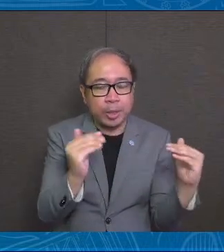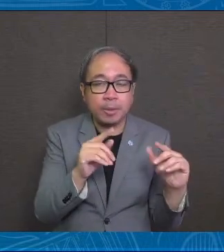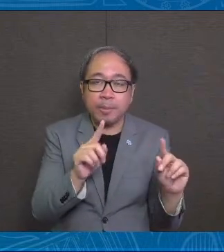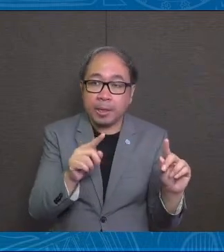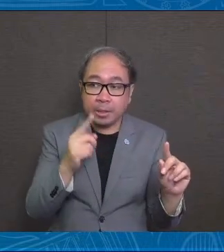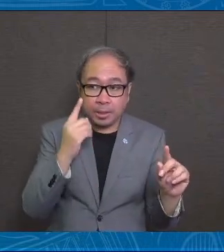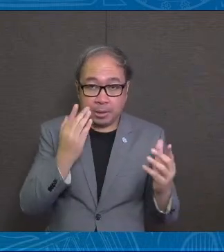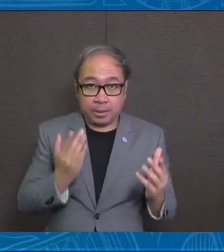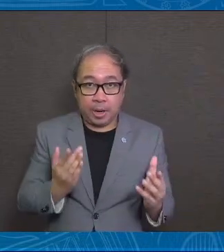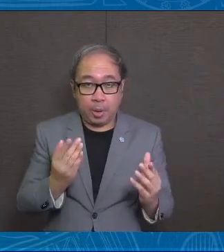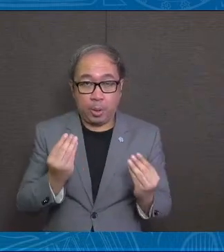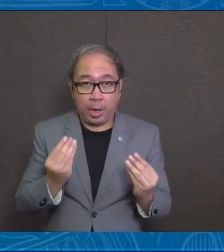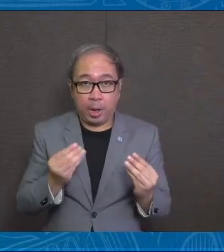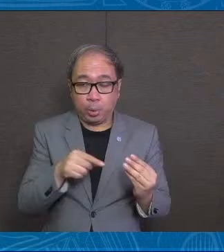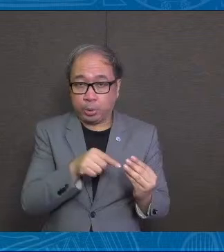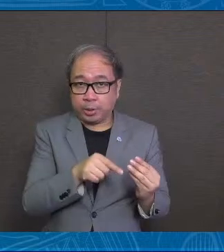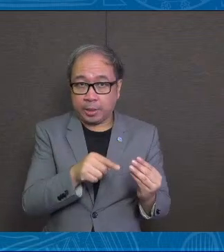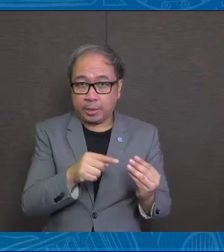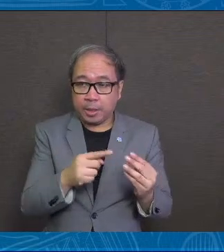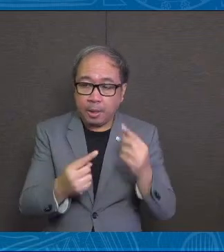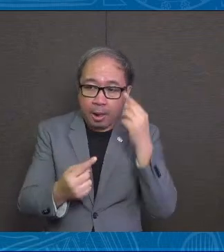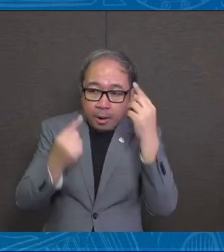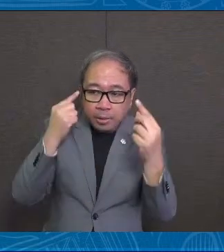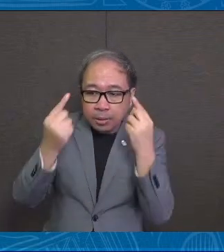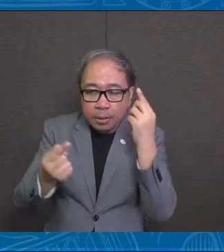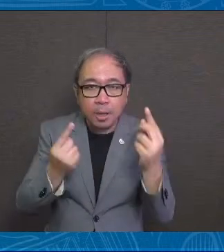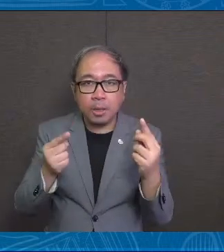then craft and then pull together